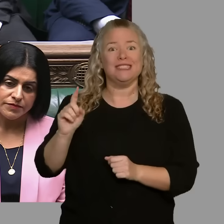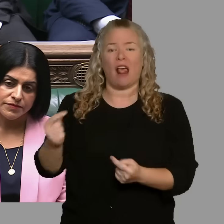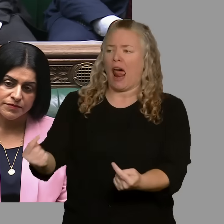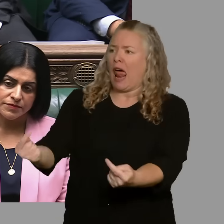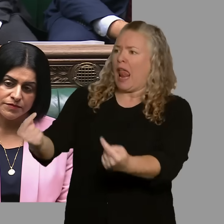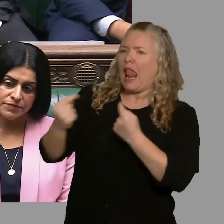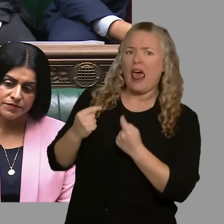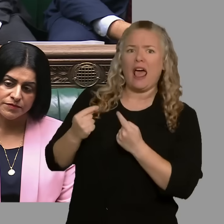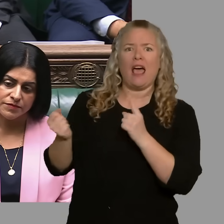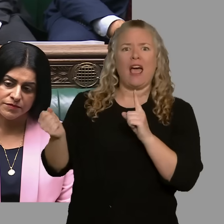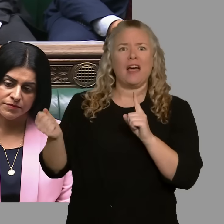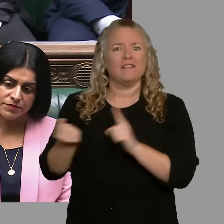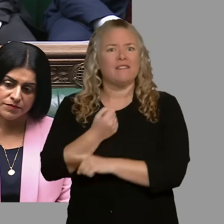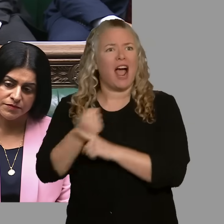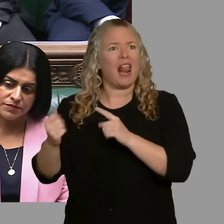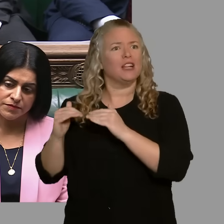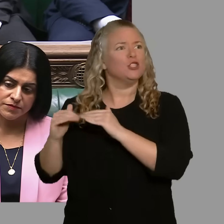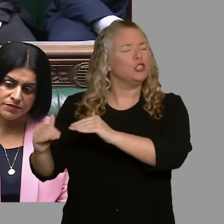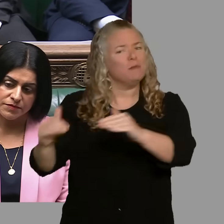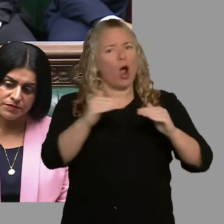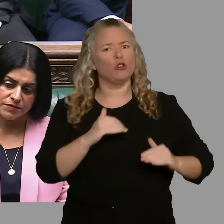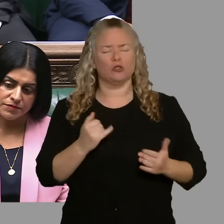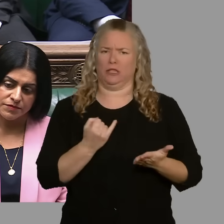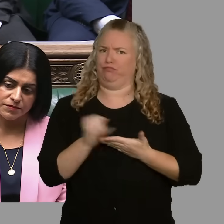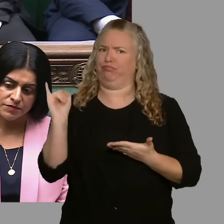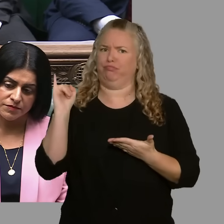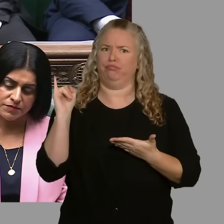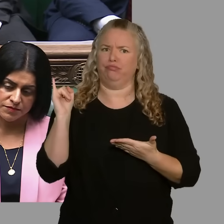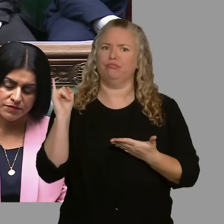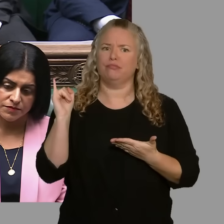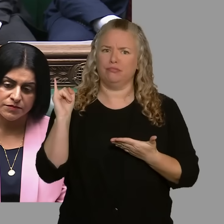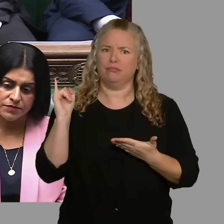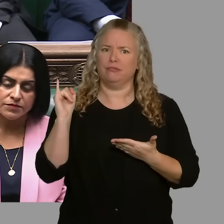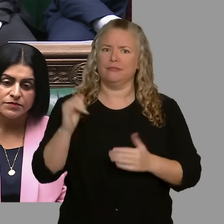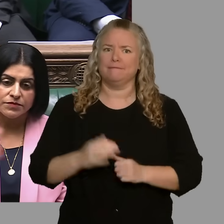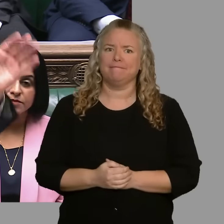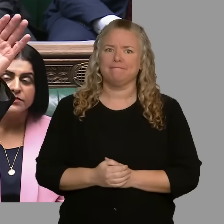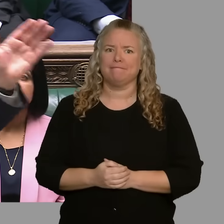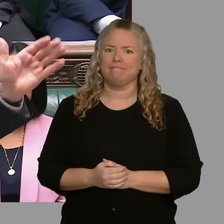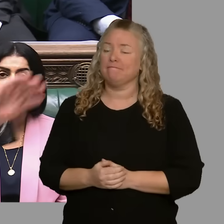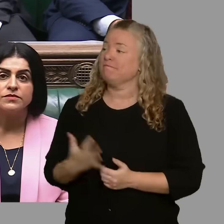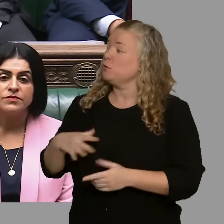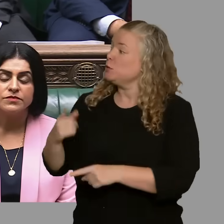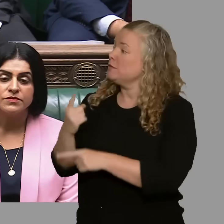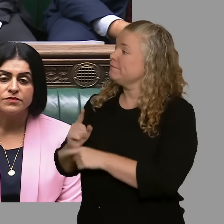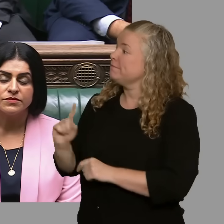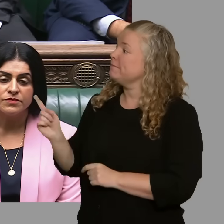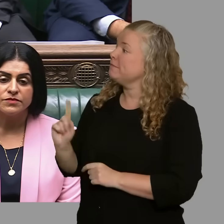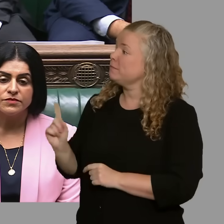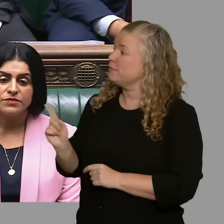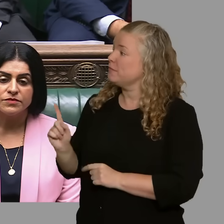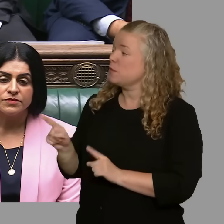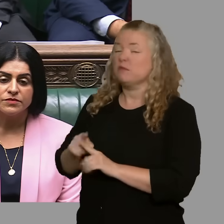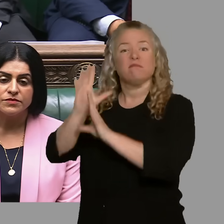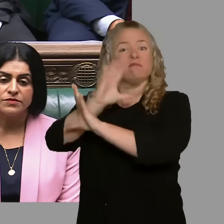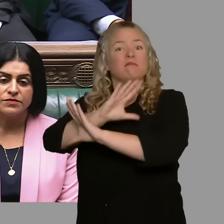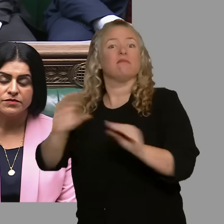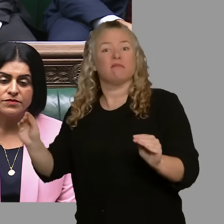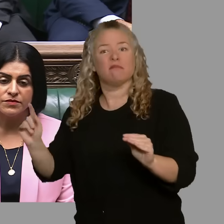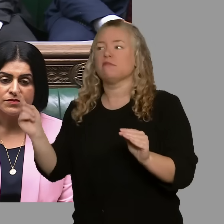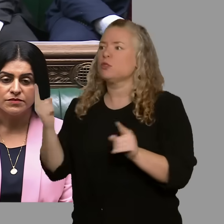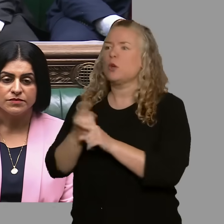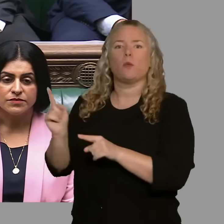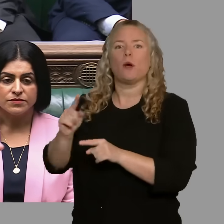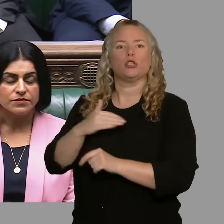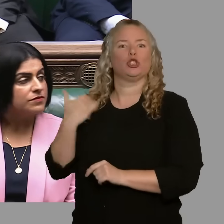I'm deeply disappointed by the outcome. We wanted to see prosecutions. Mr. Speaker, I know just how seriously,